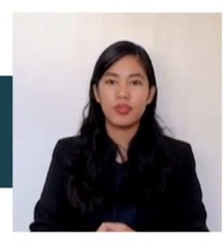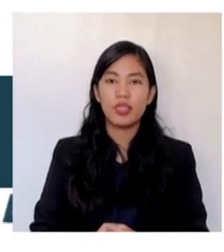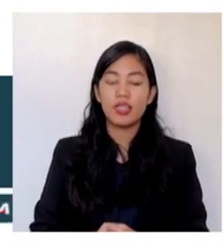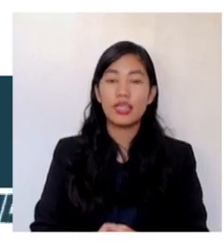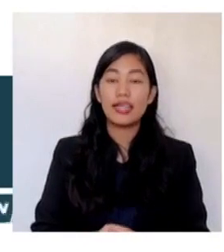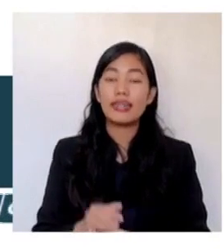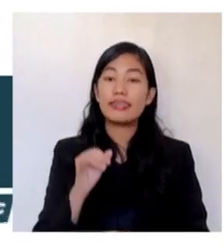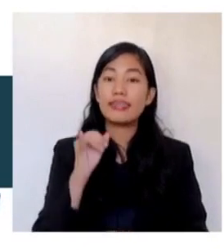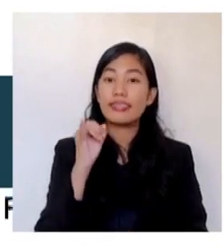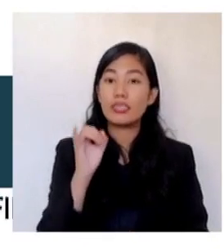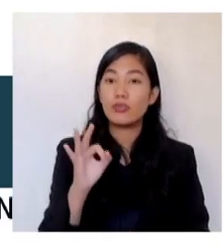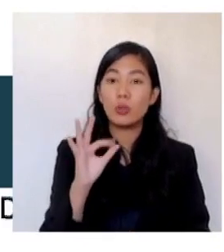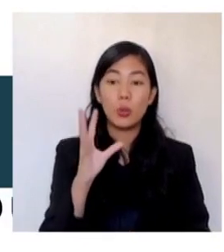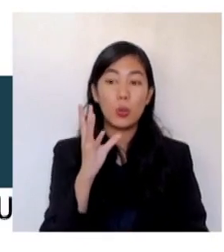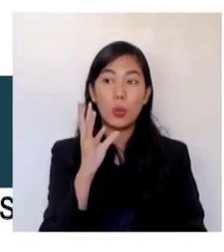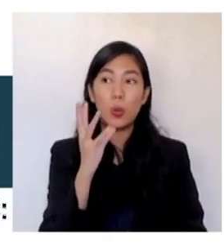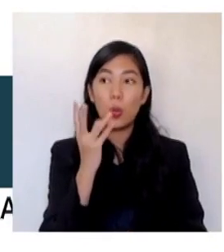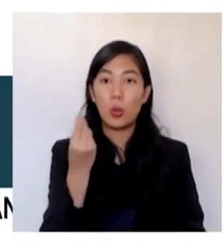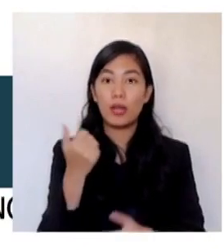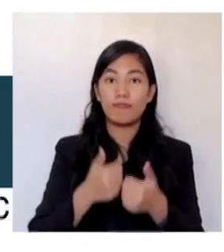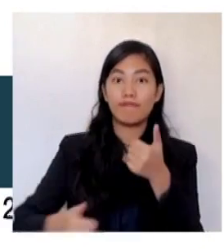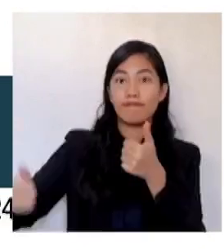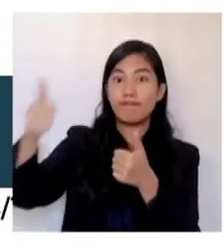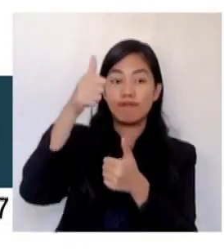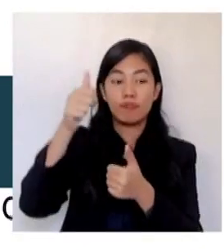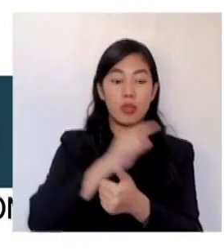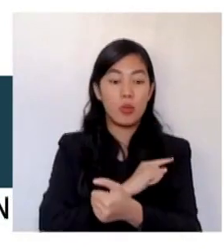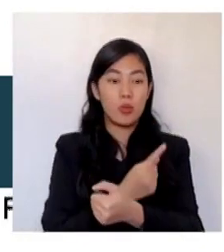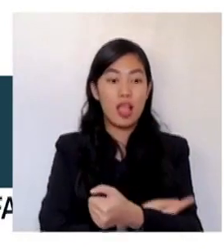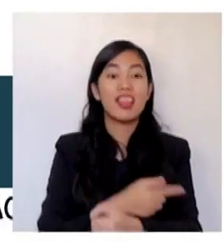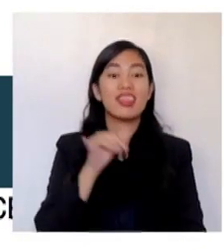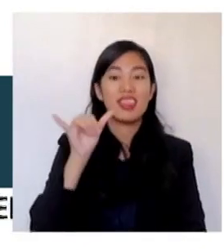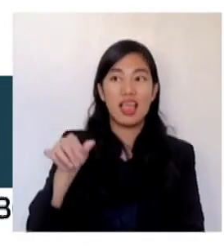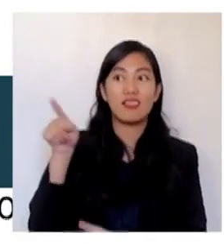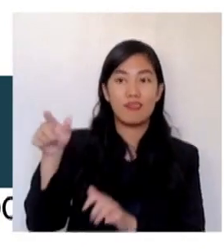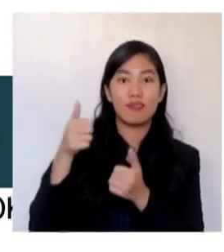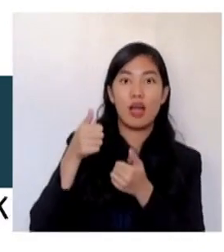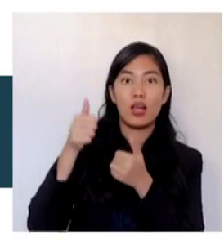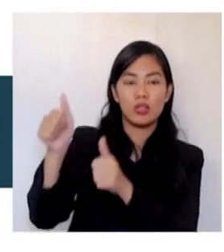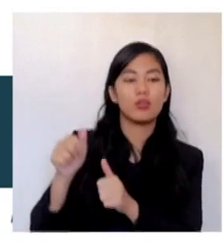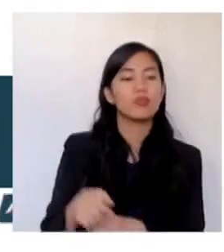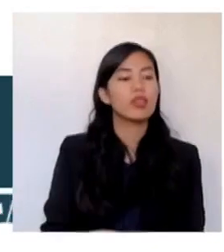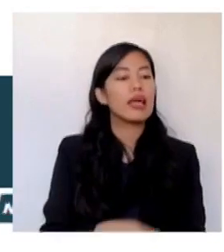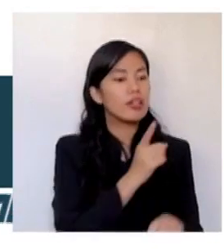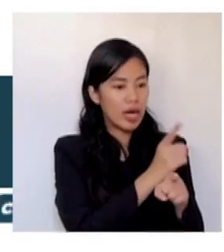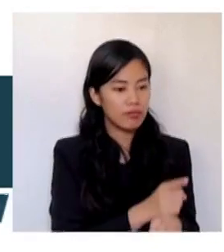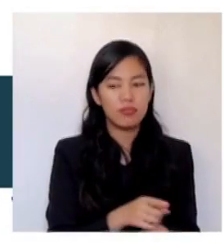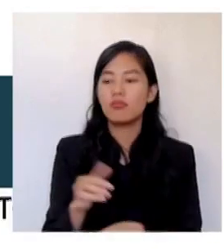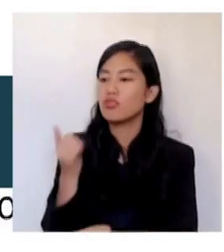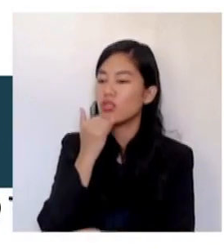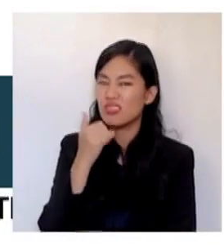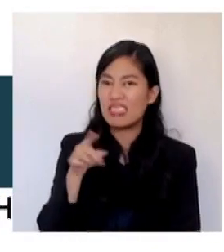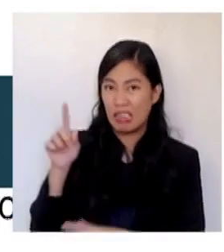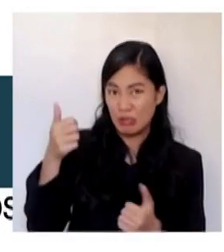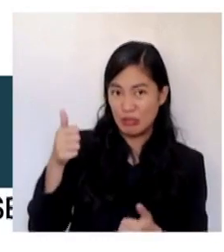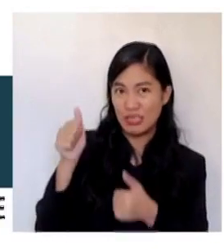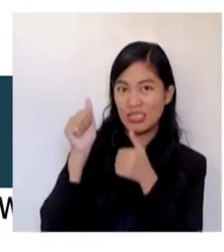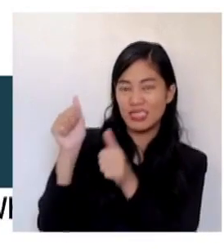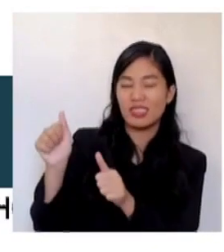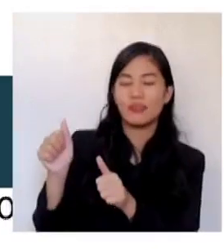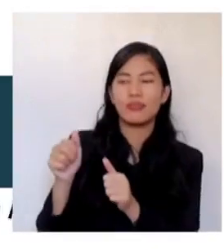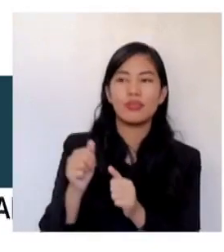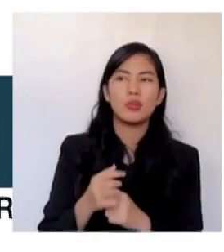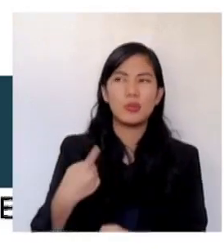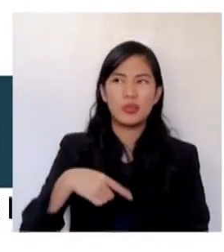in position is the one that dictates what is right, what can be done, what cannot be done, and so on and so forth. And so we